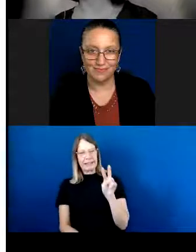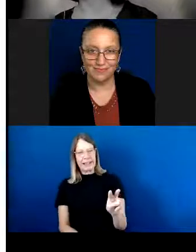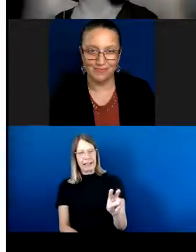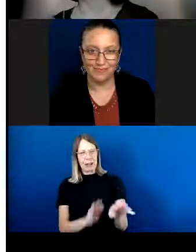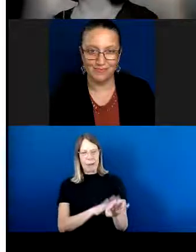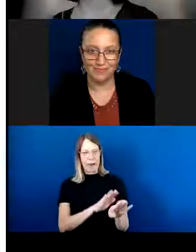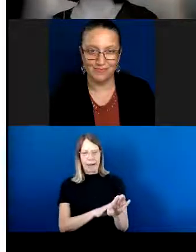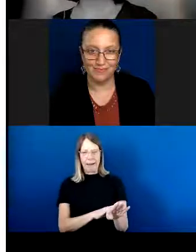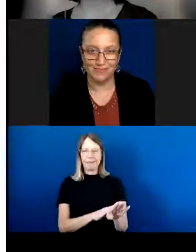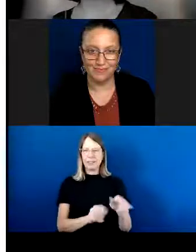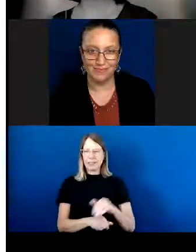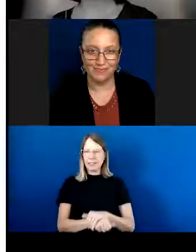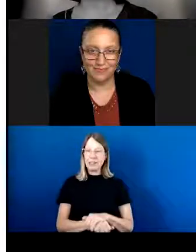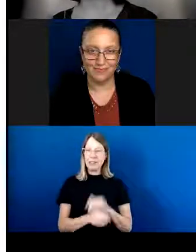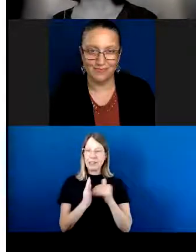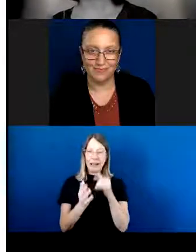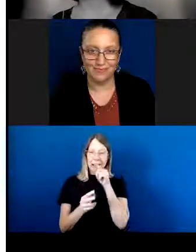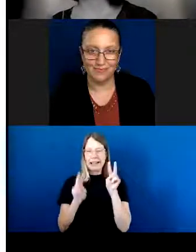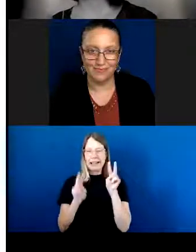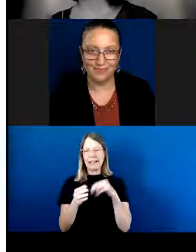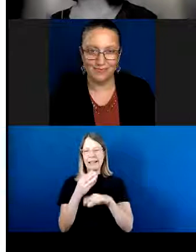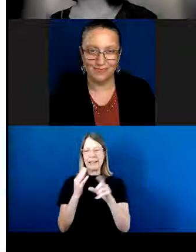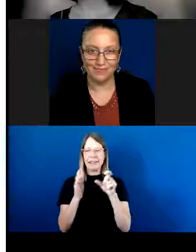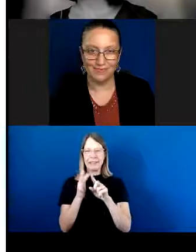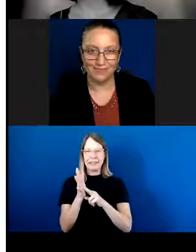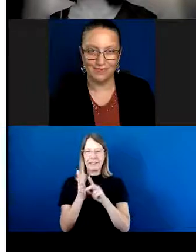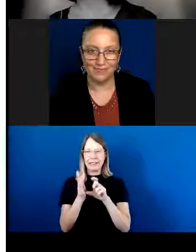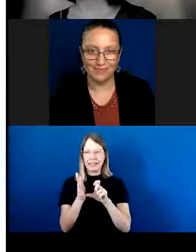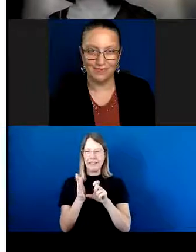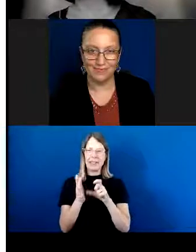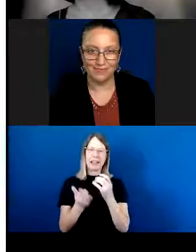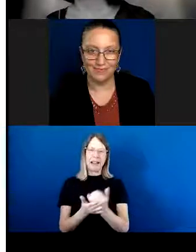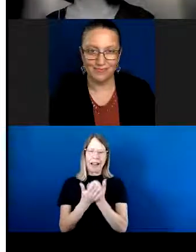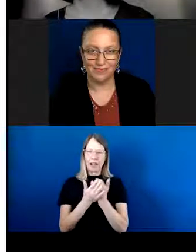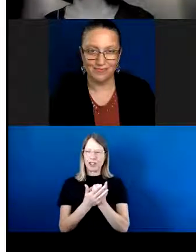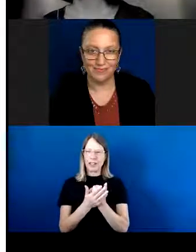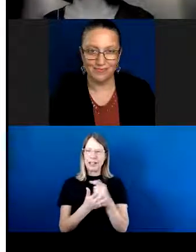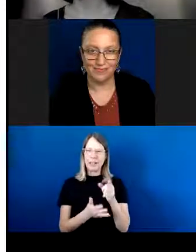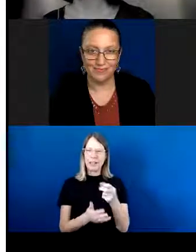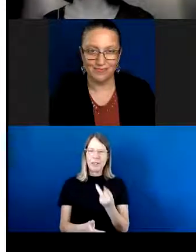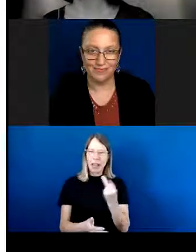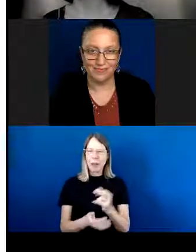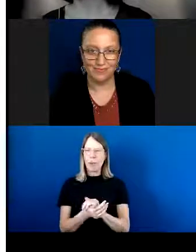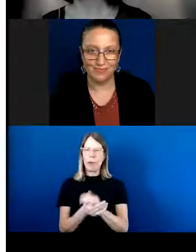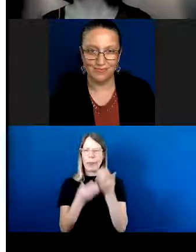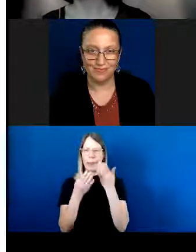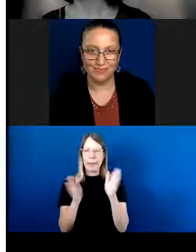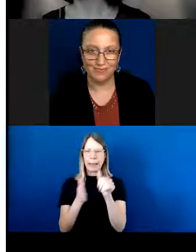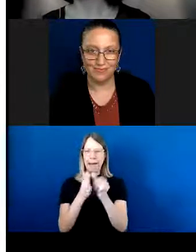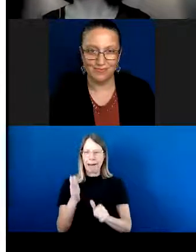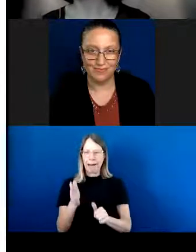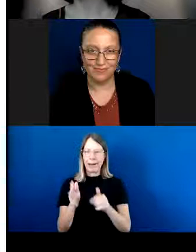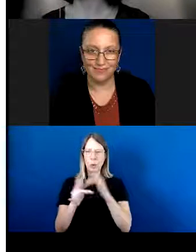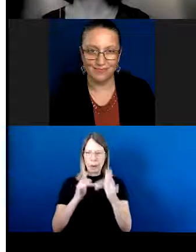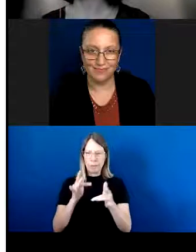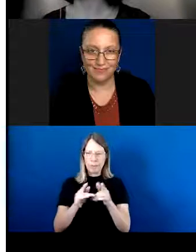and Echo, and this is now in the Civic Collection. This publication is available on the city's public art website, along with a fantastic video